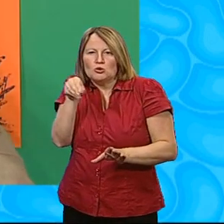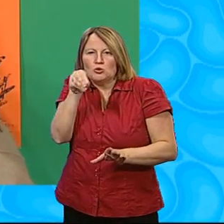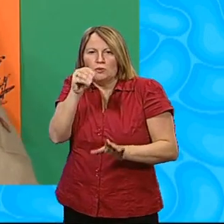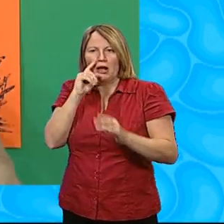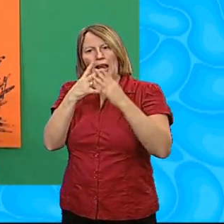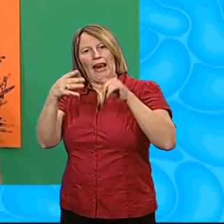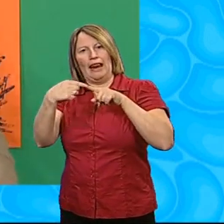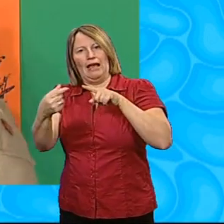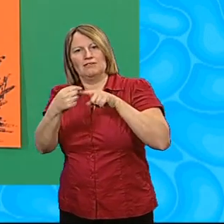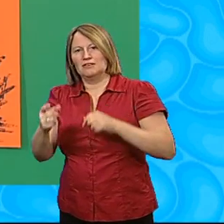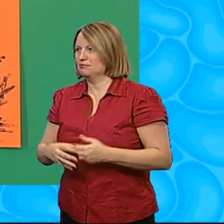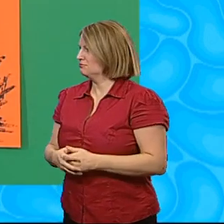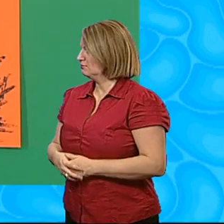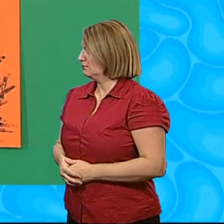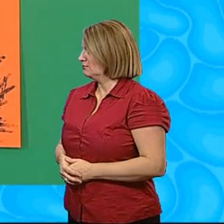to make the leaves.